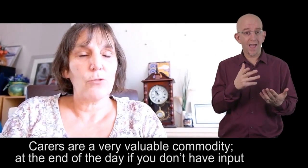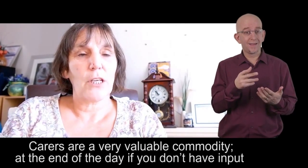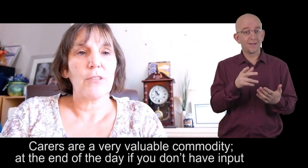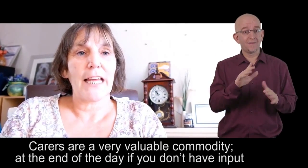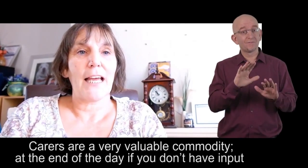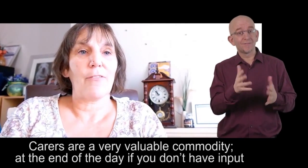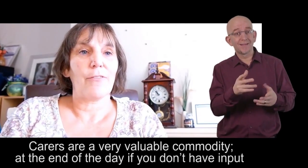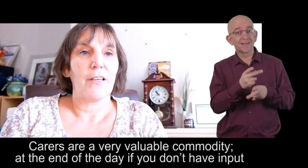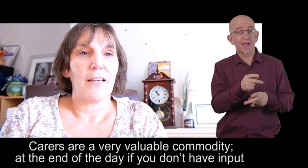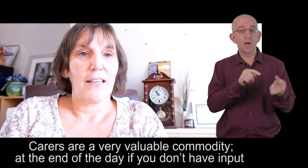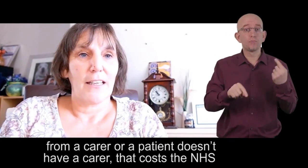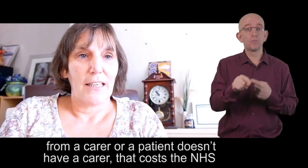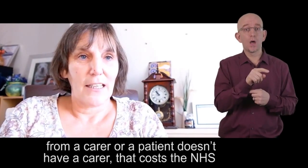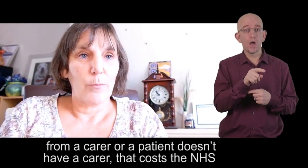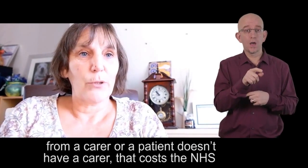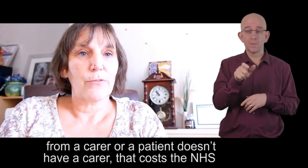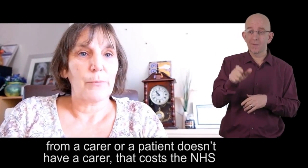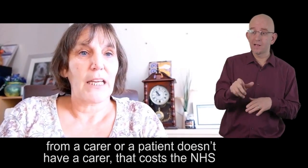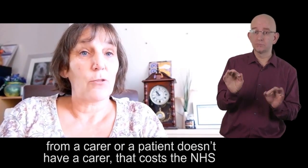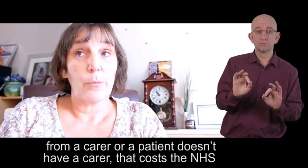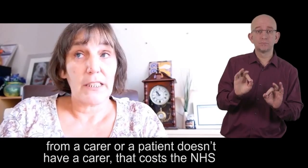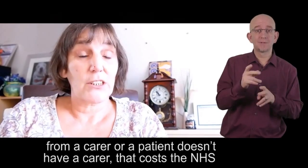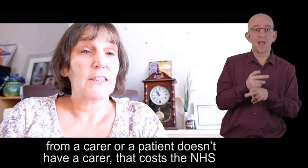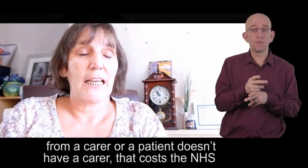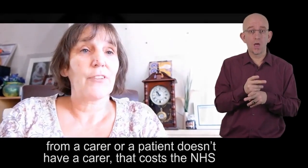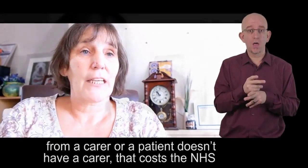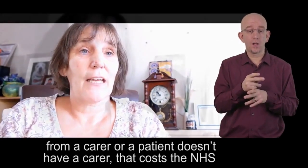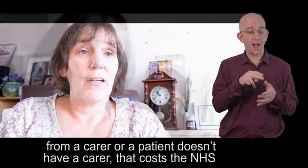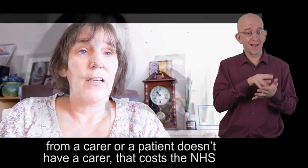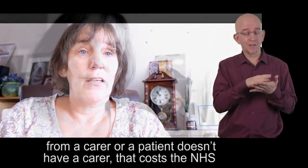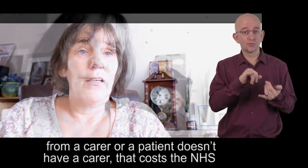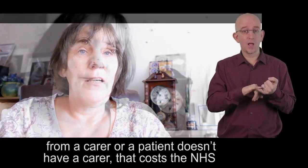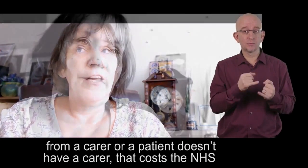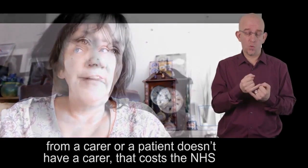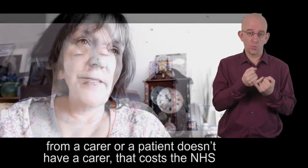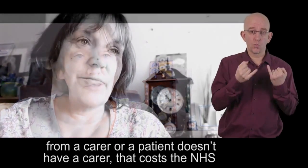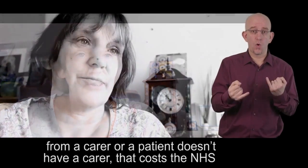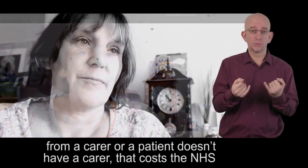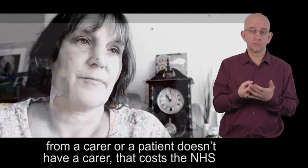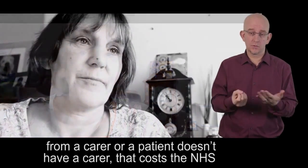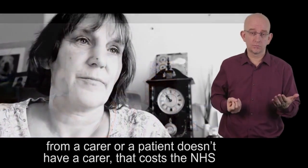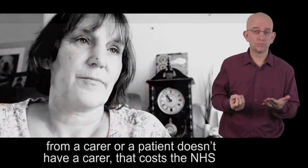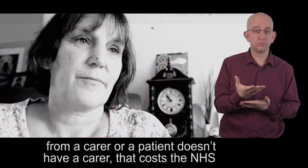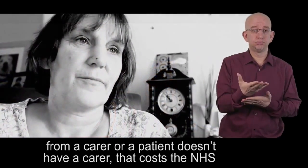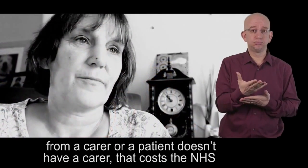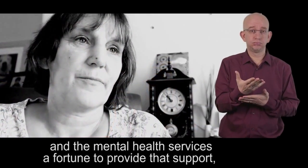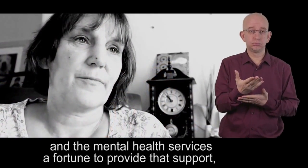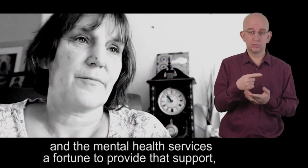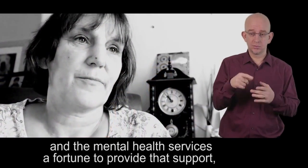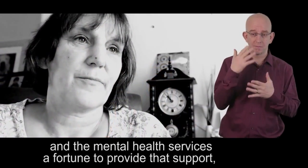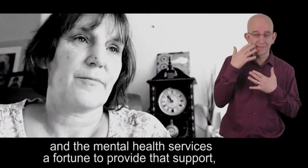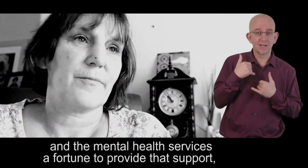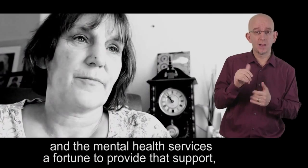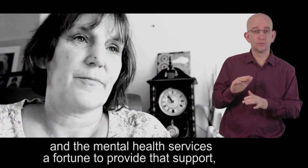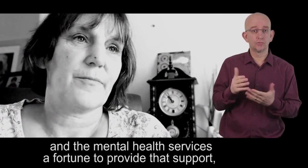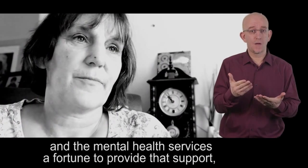of the day if you don't have input from the care or a patient doesn't have a carer that costs the NHS and the mental health